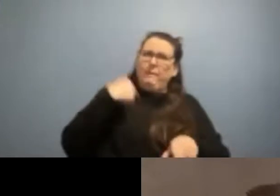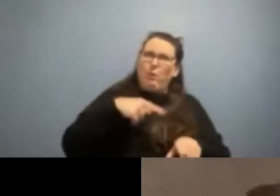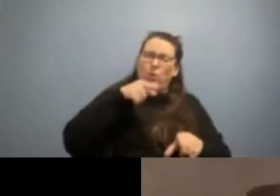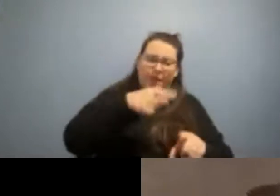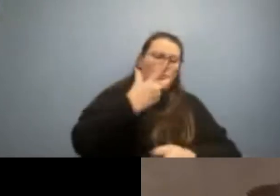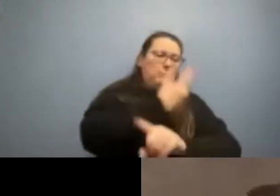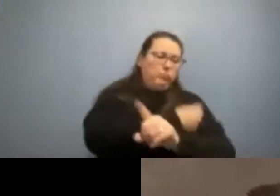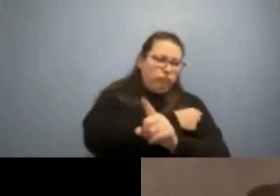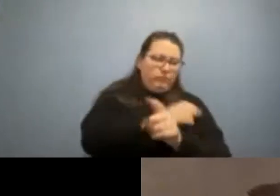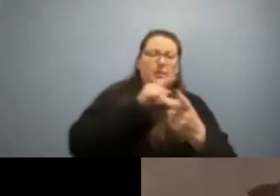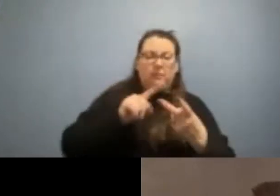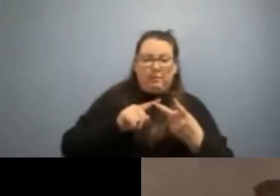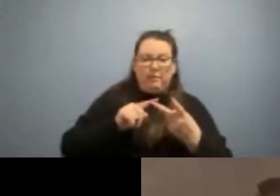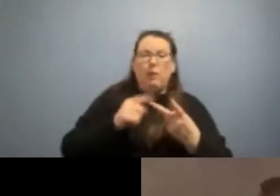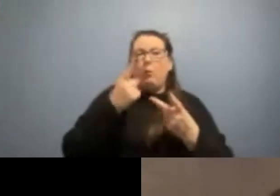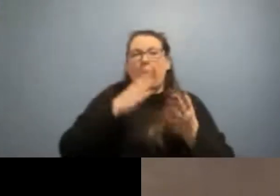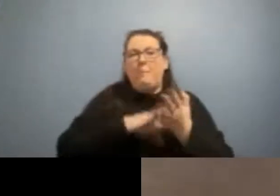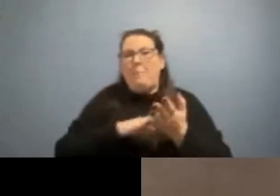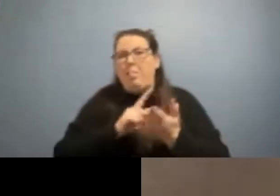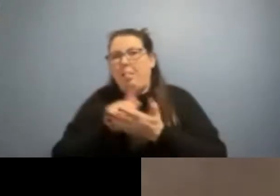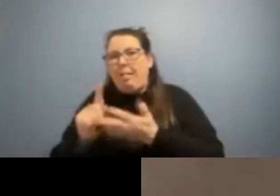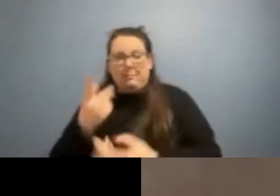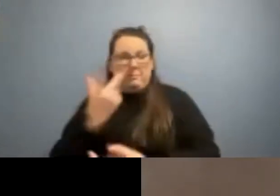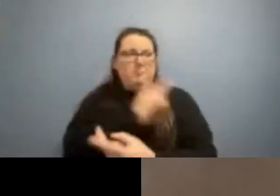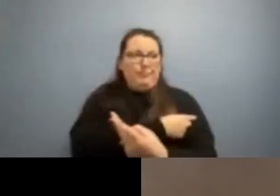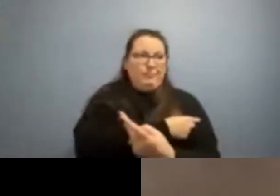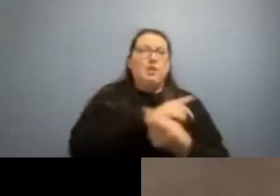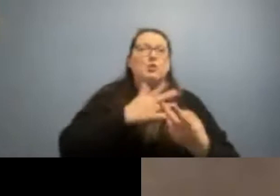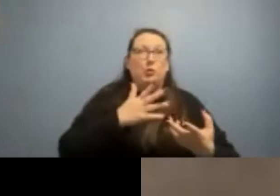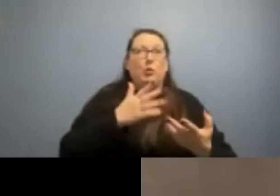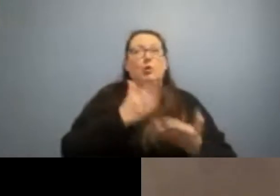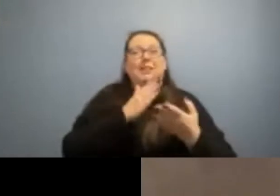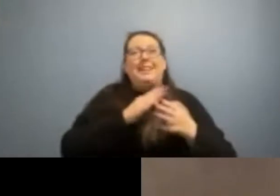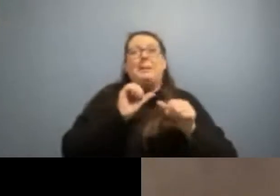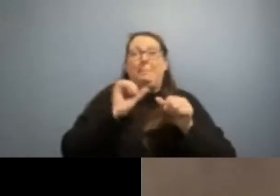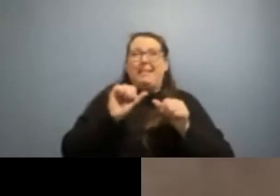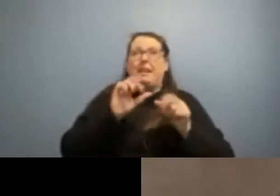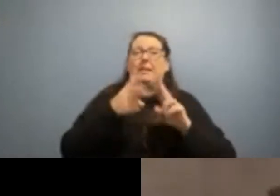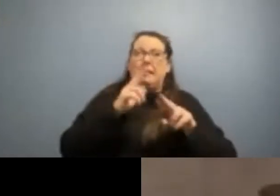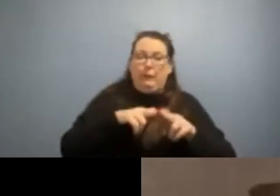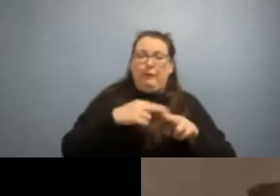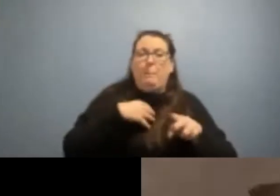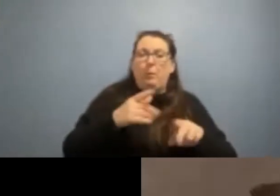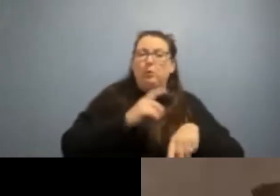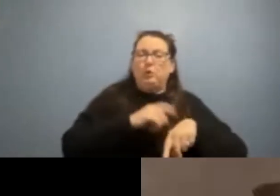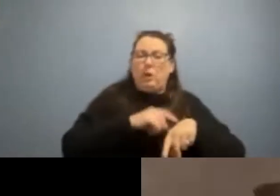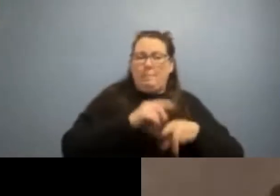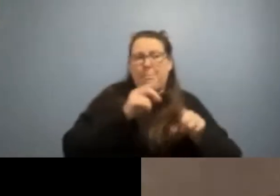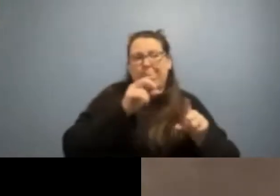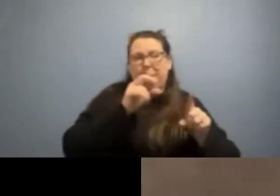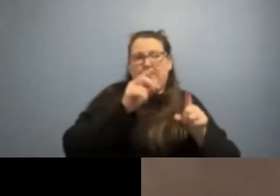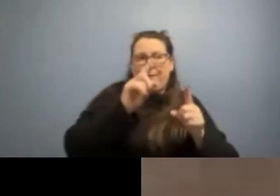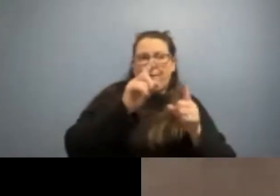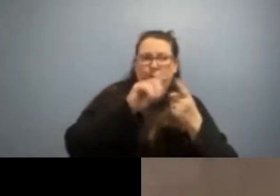you kept between the 2 doses, it built up more immunity. So ideally it would be the 12 weeks, but as Atagi